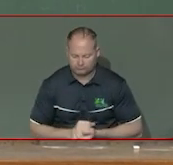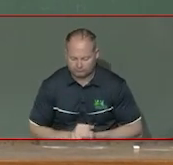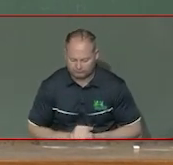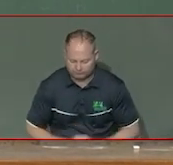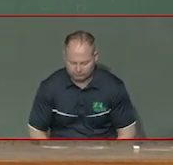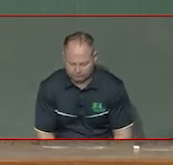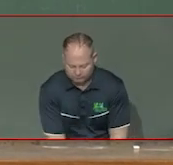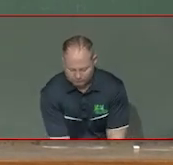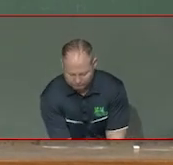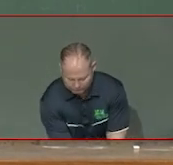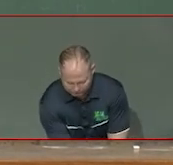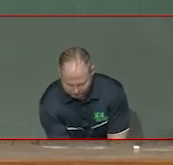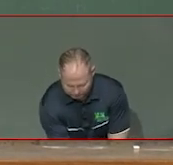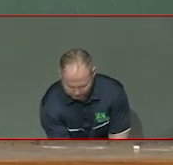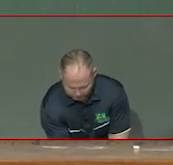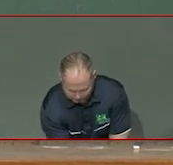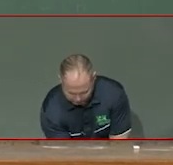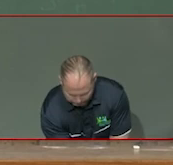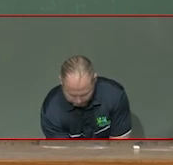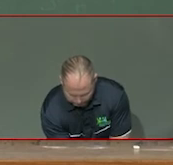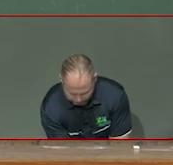right, given,